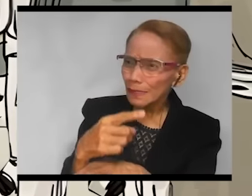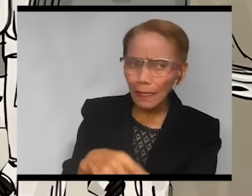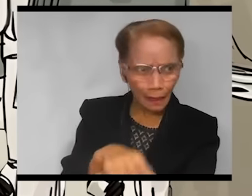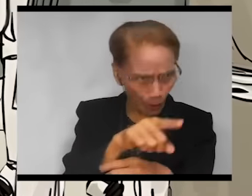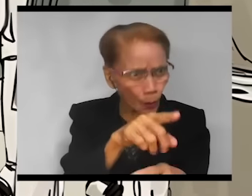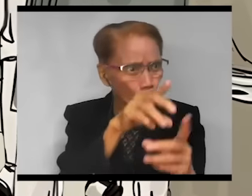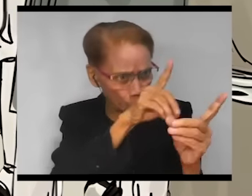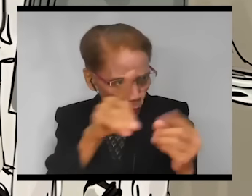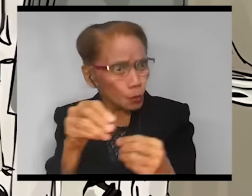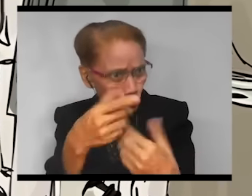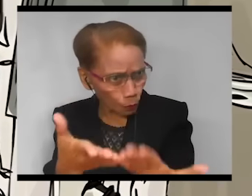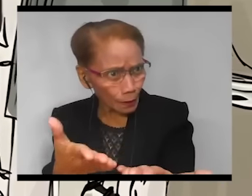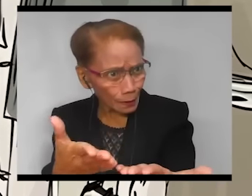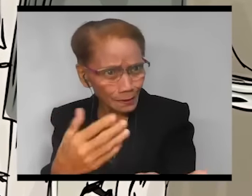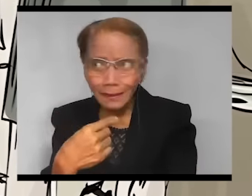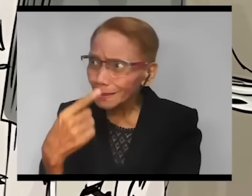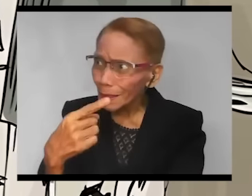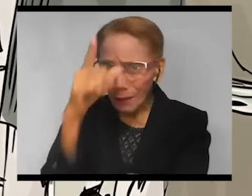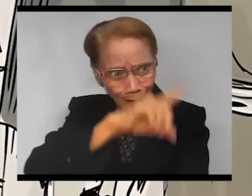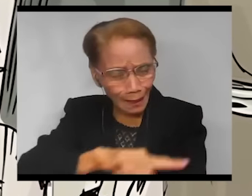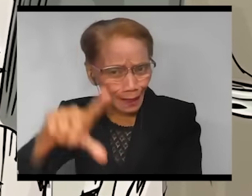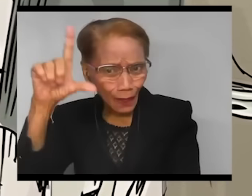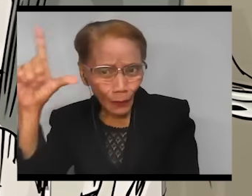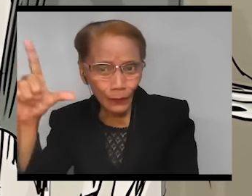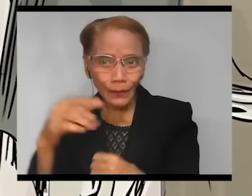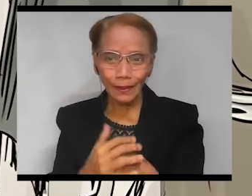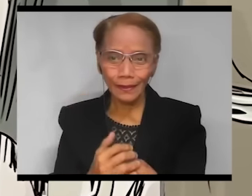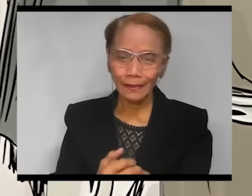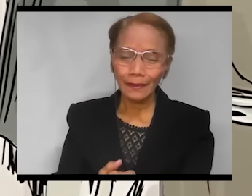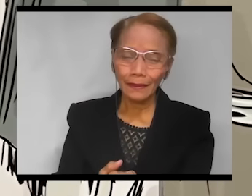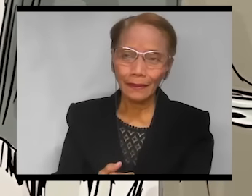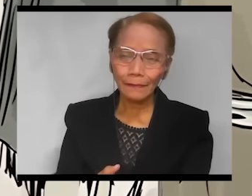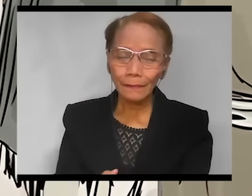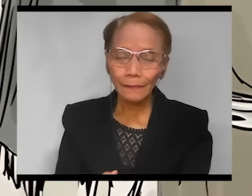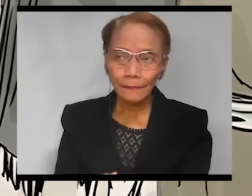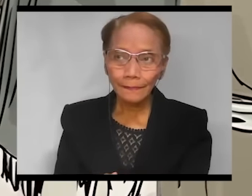it. Thus says the Lord.